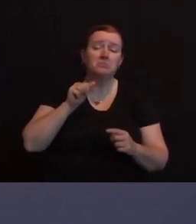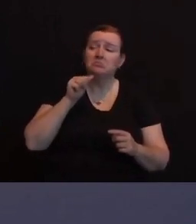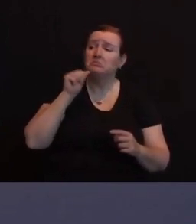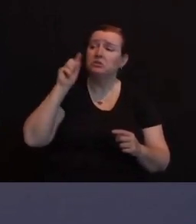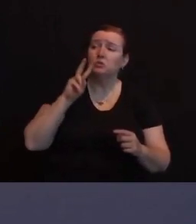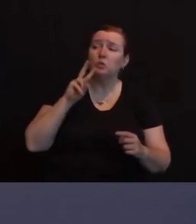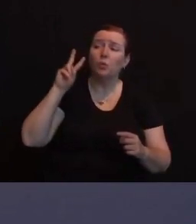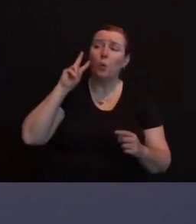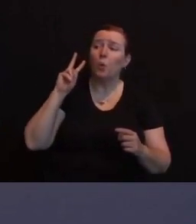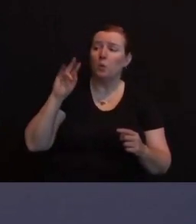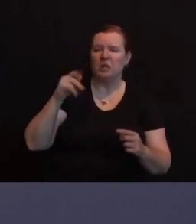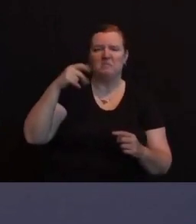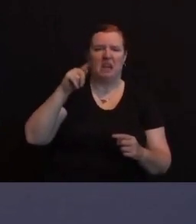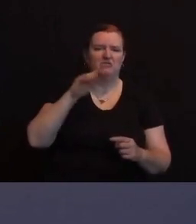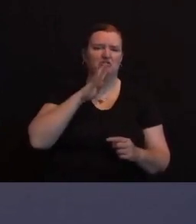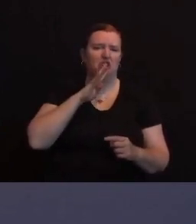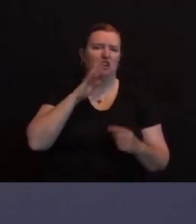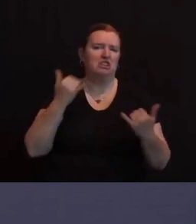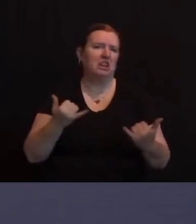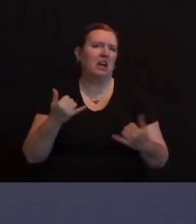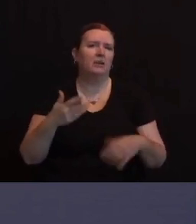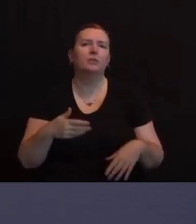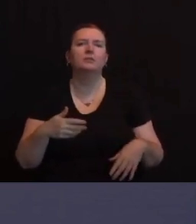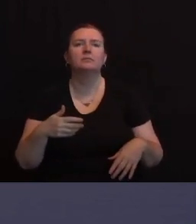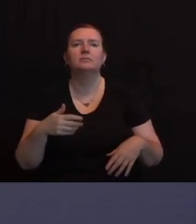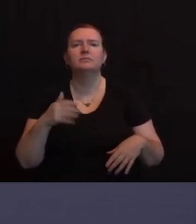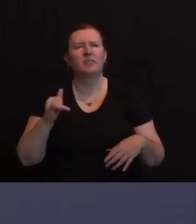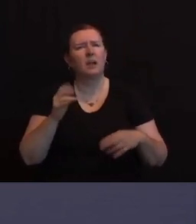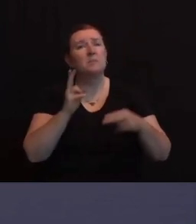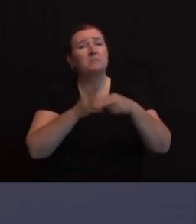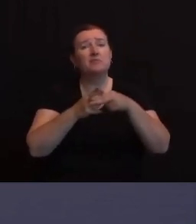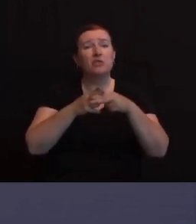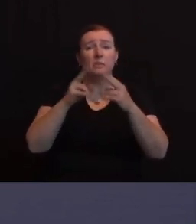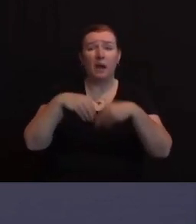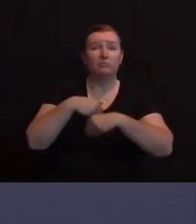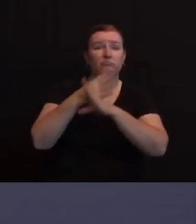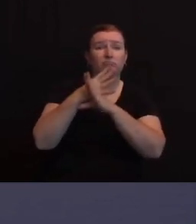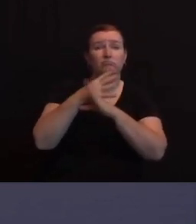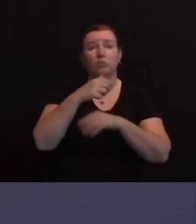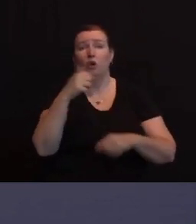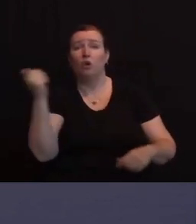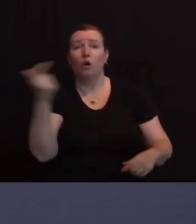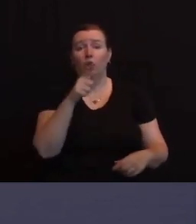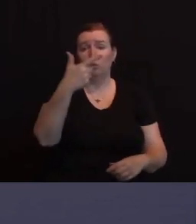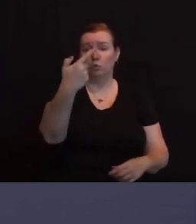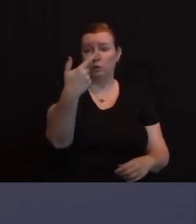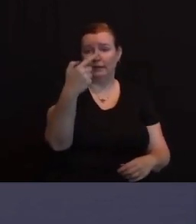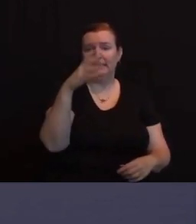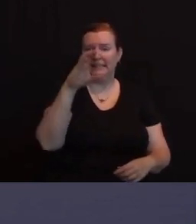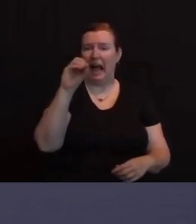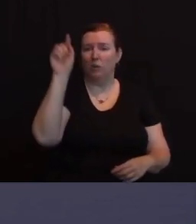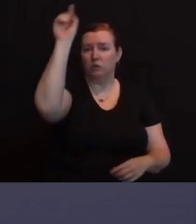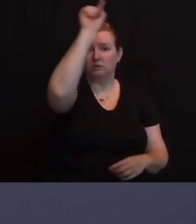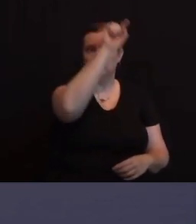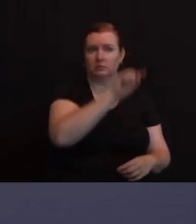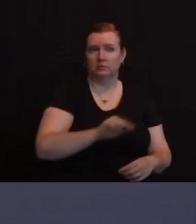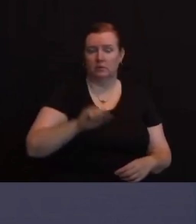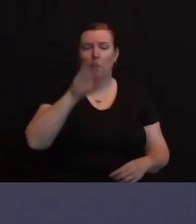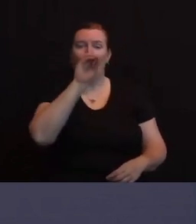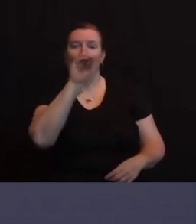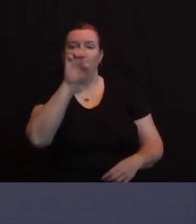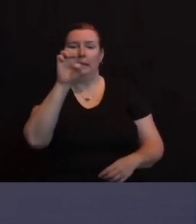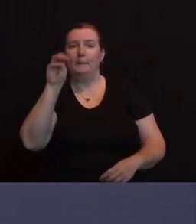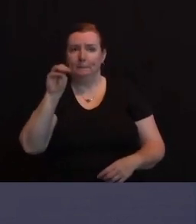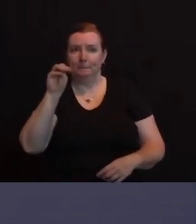Governor, with regards to the virtual meeting we had yesterday with all 21 county OEM coordinators, beyond